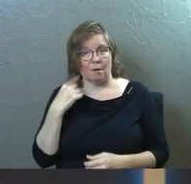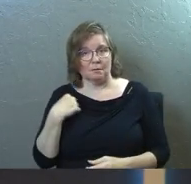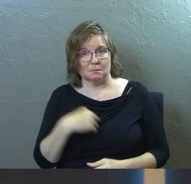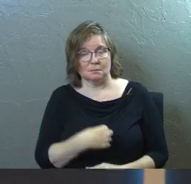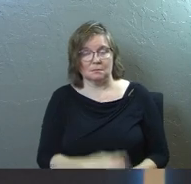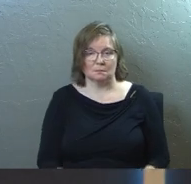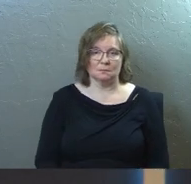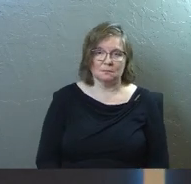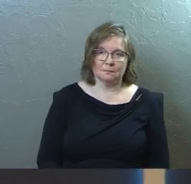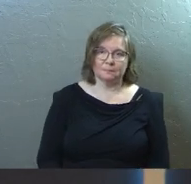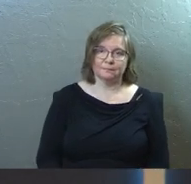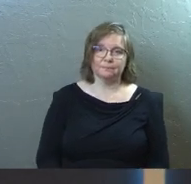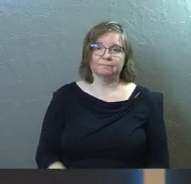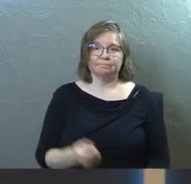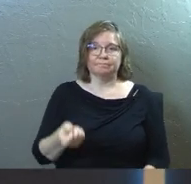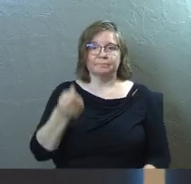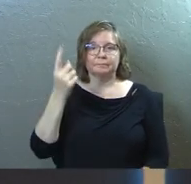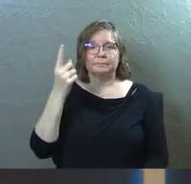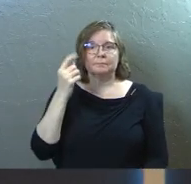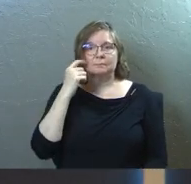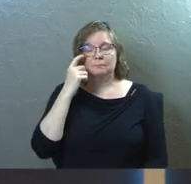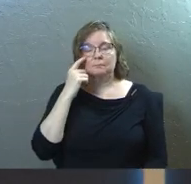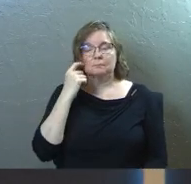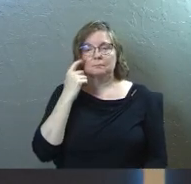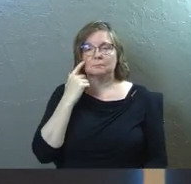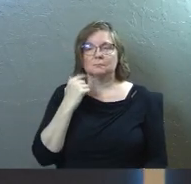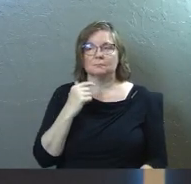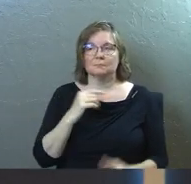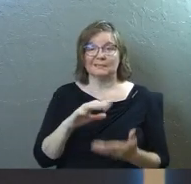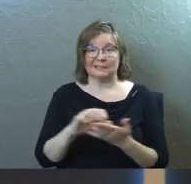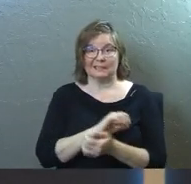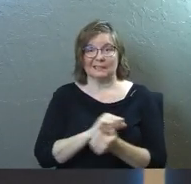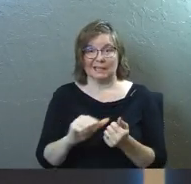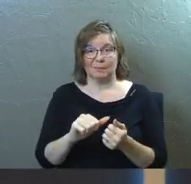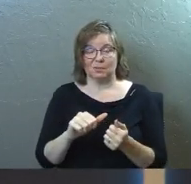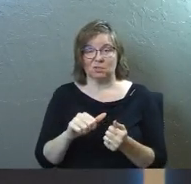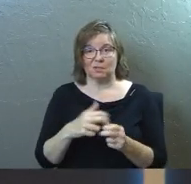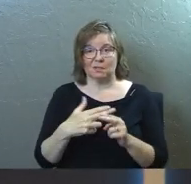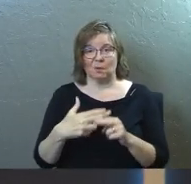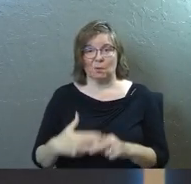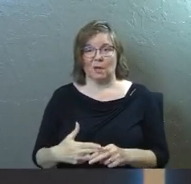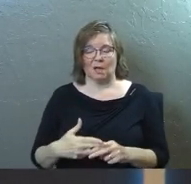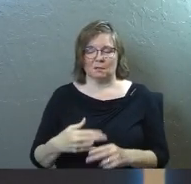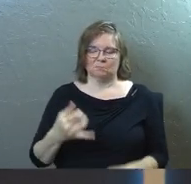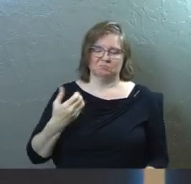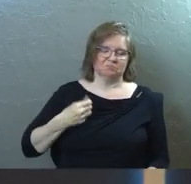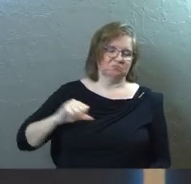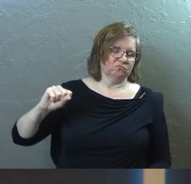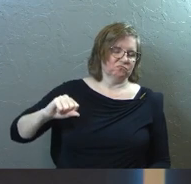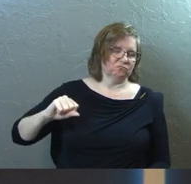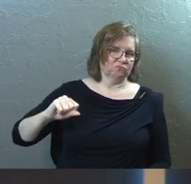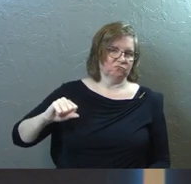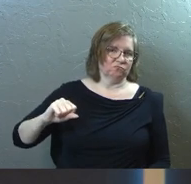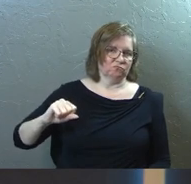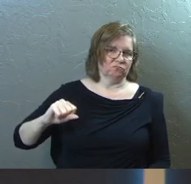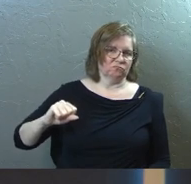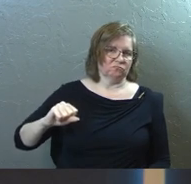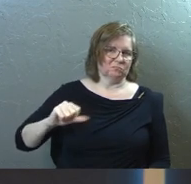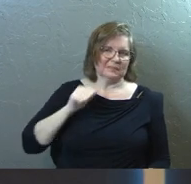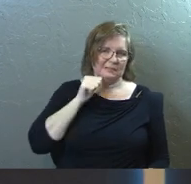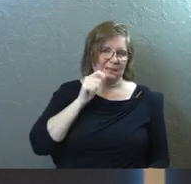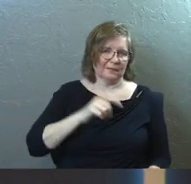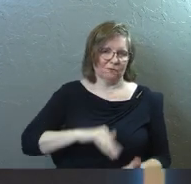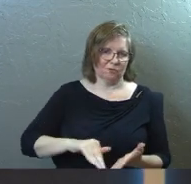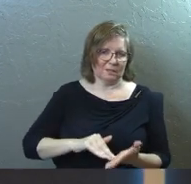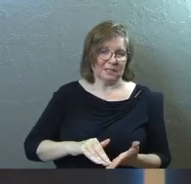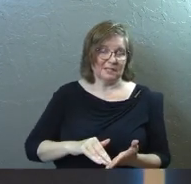us. He understands the damaging weight that choosing to not forgive brings, not just to others, but